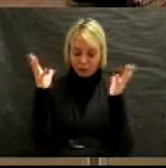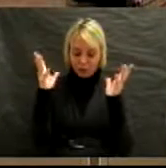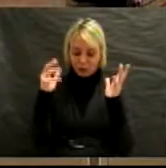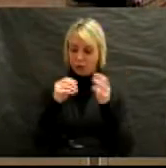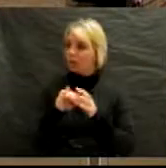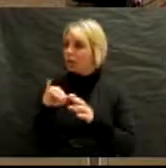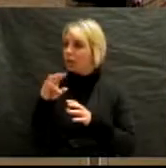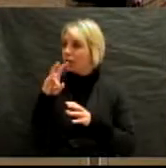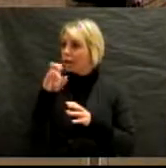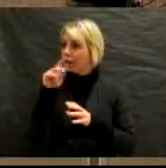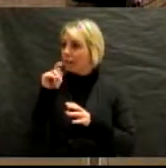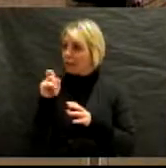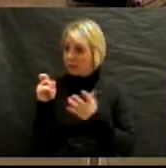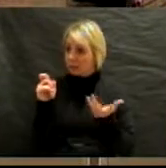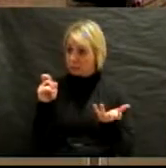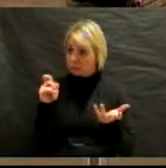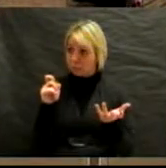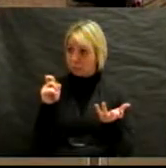On this subject.